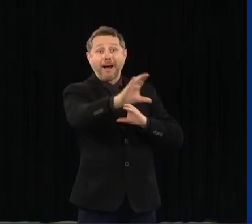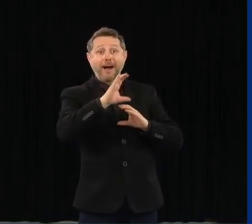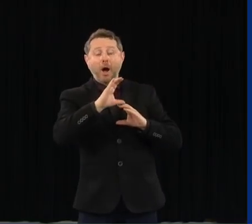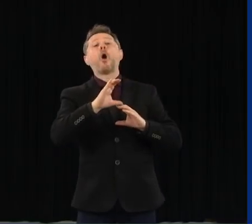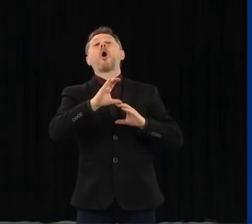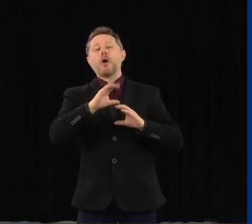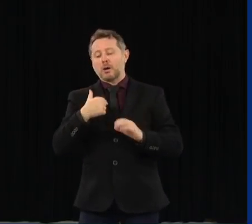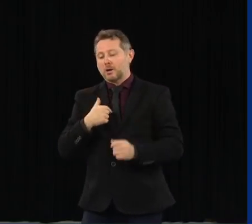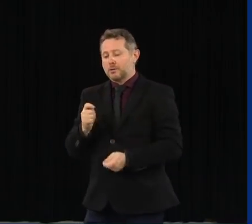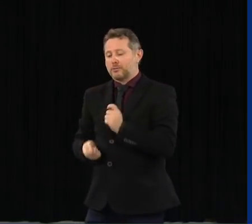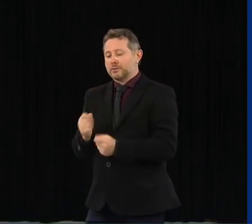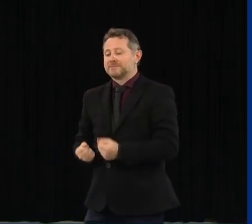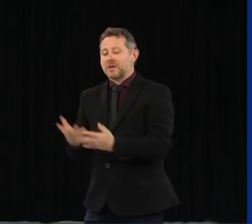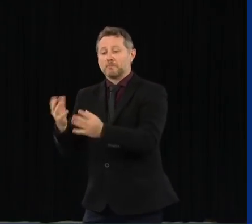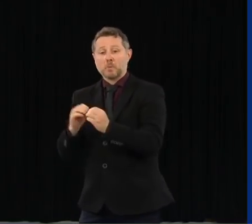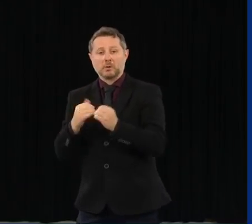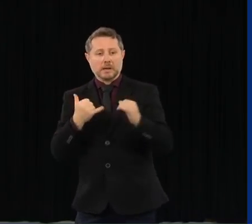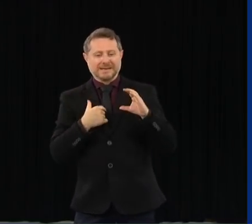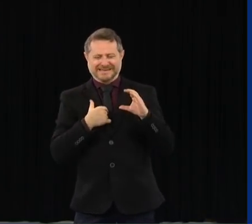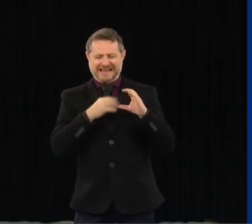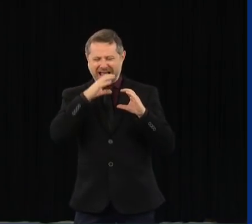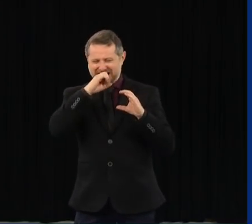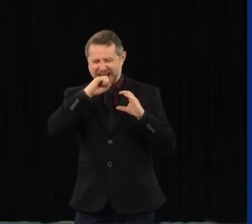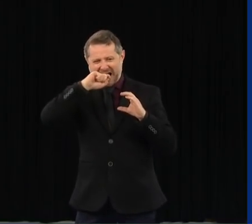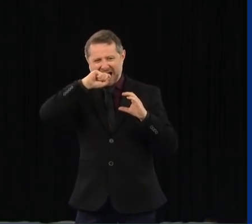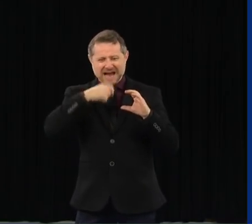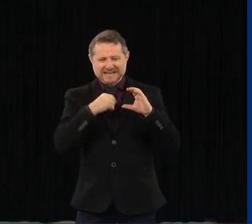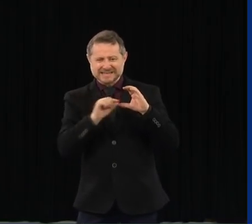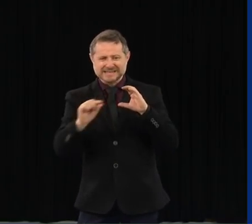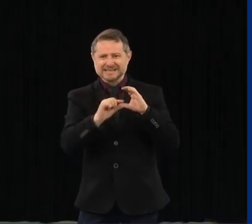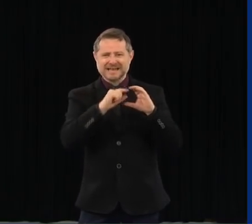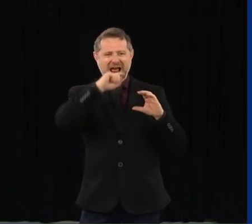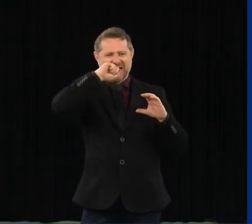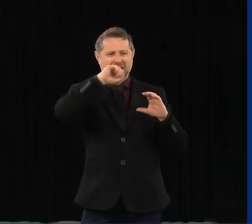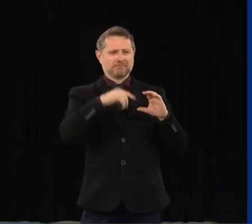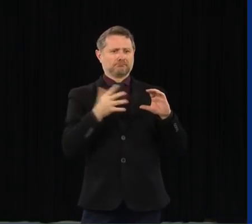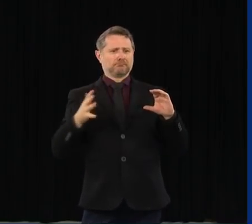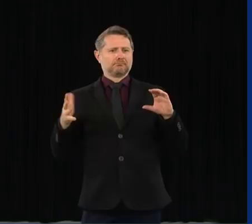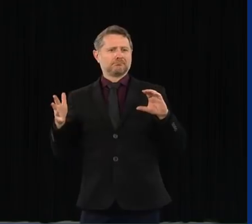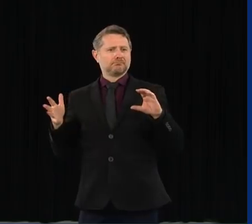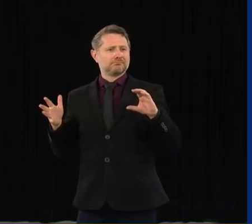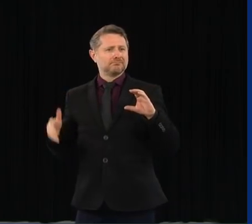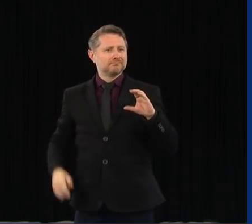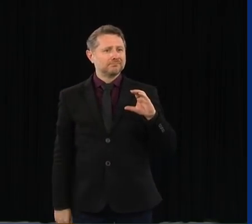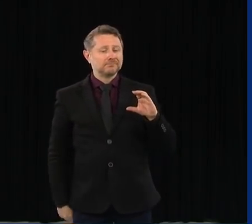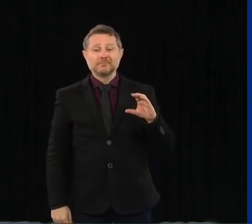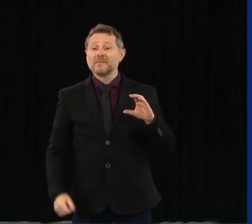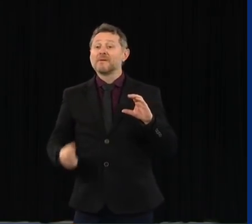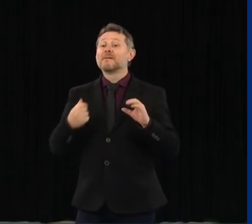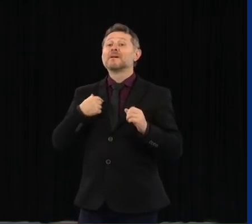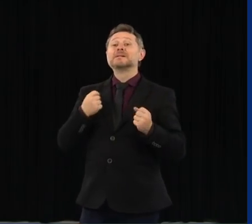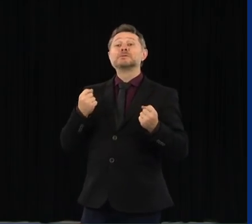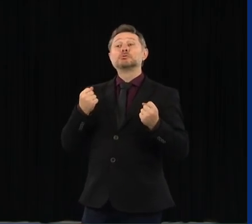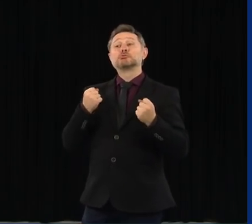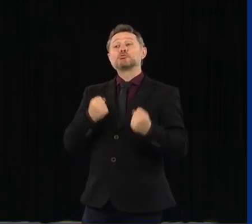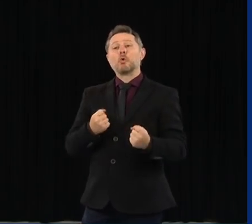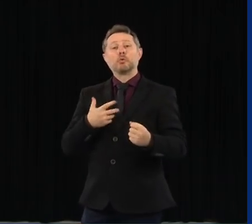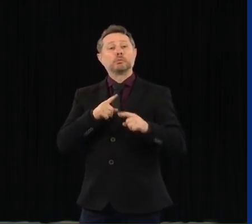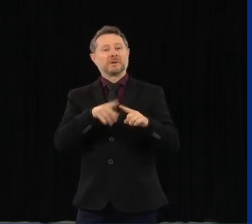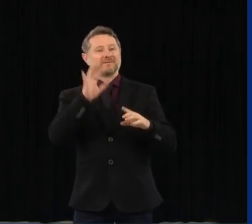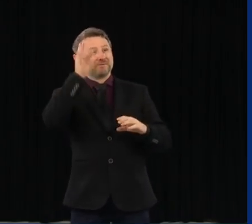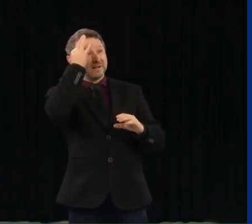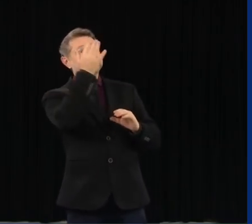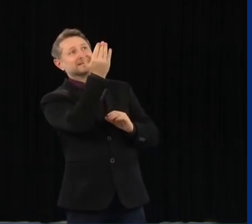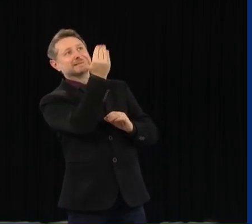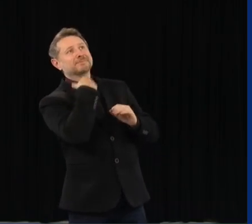expenses are, we'll calibrate accordingly. We are heavily reliant on the federal aid